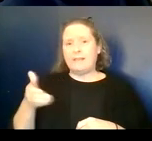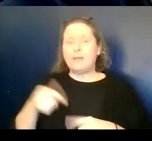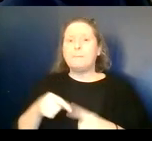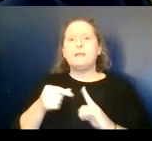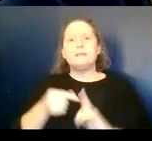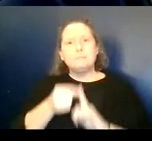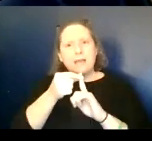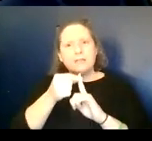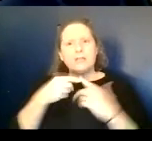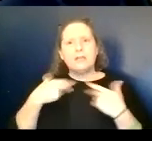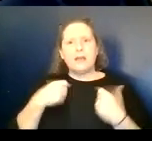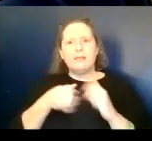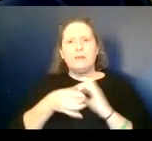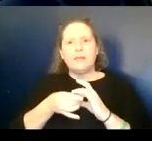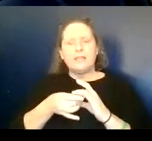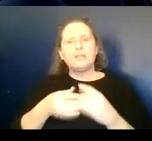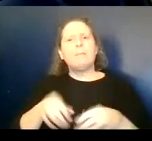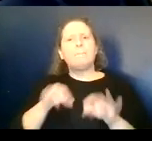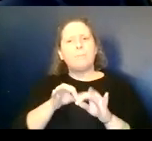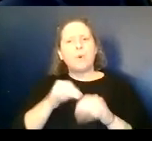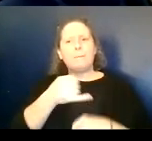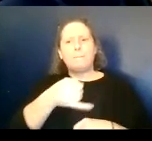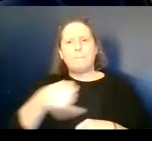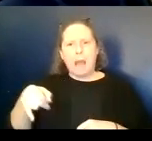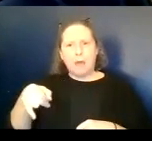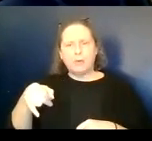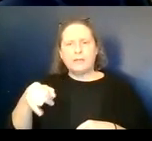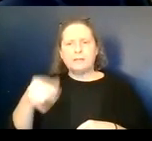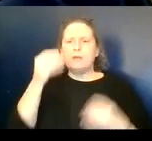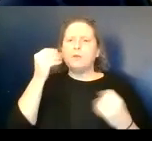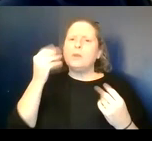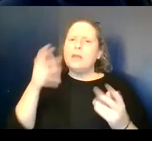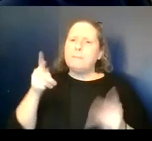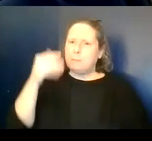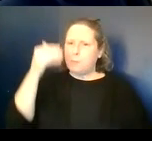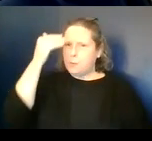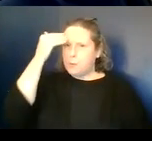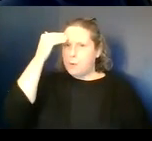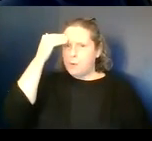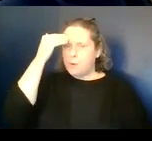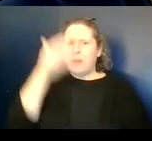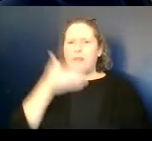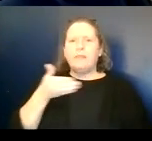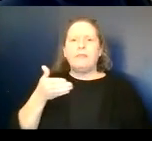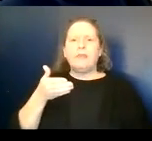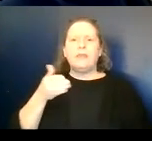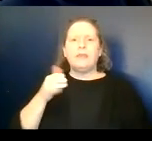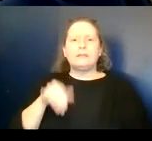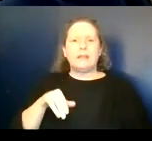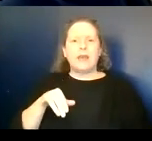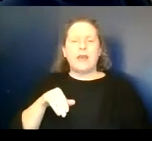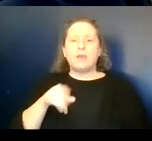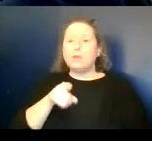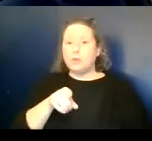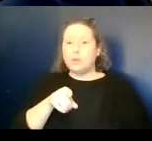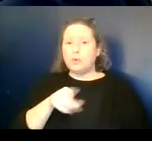because it lets people know the things that you and